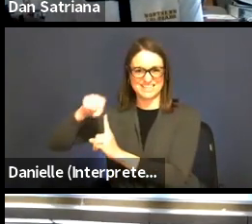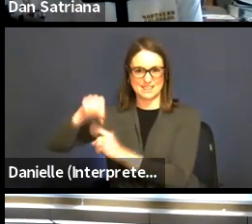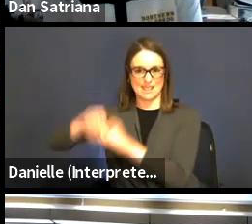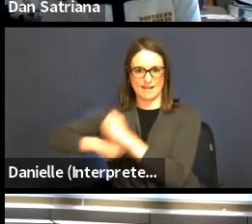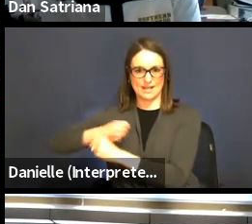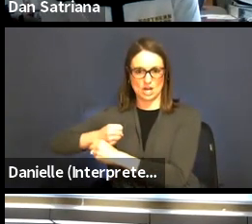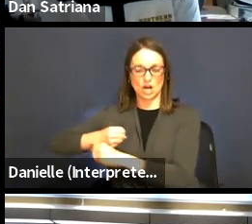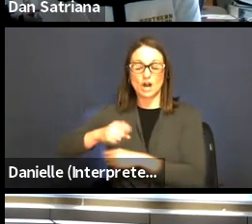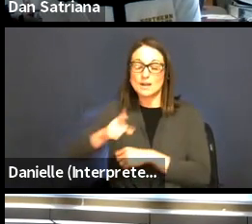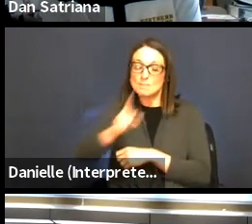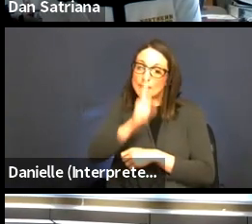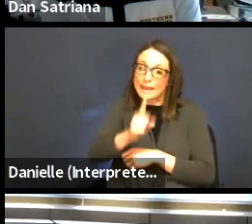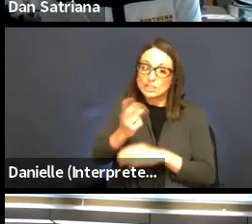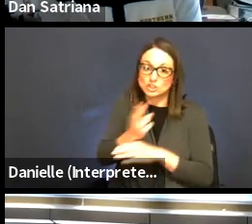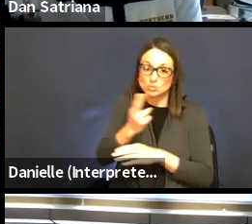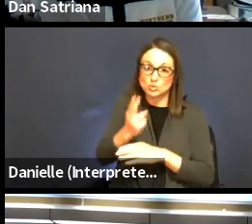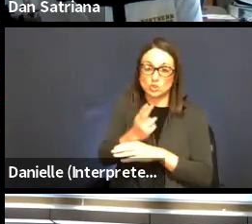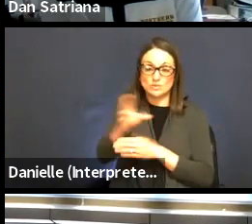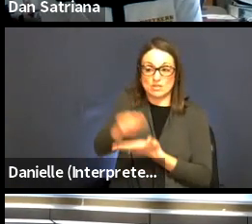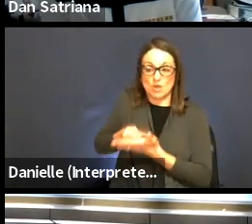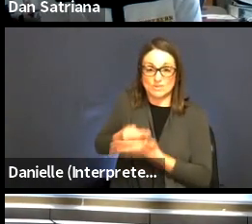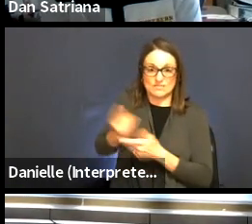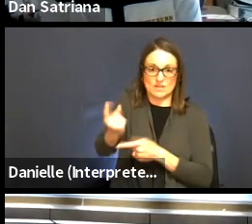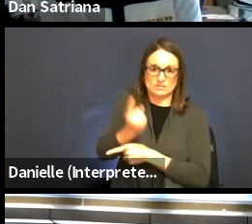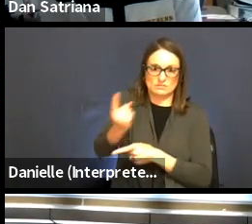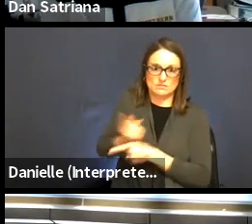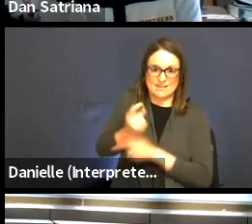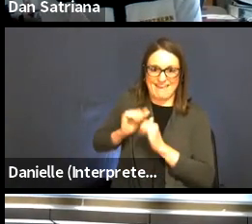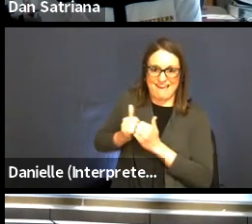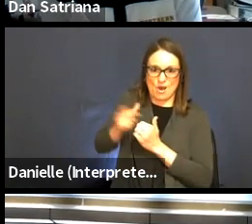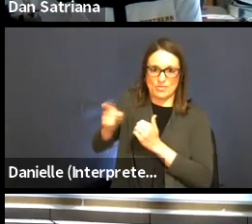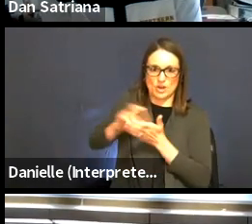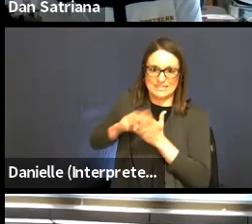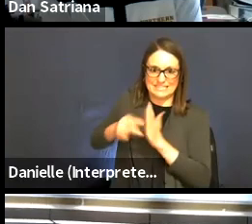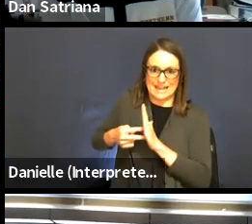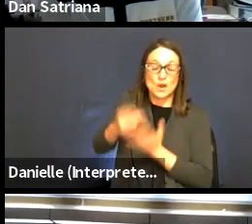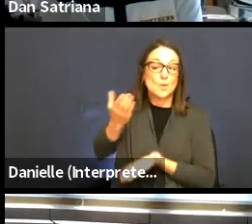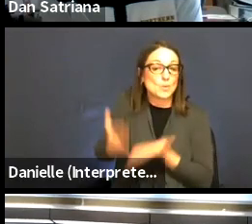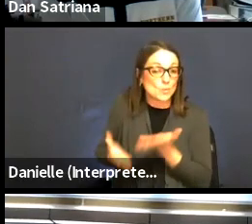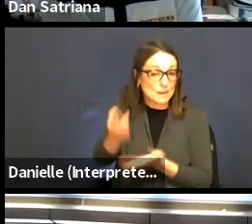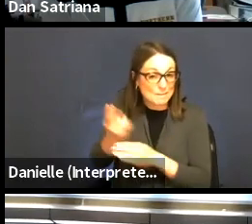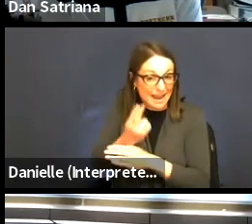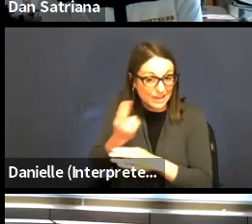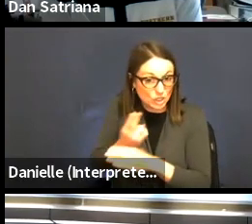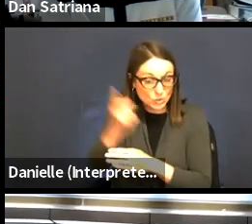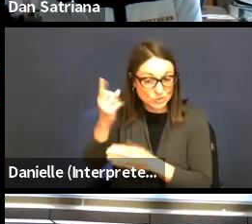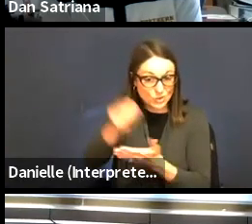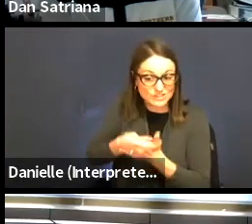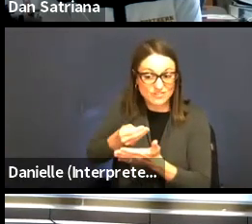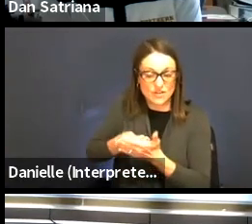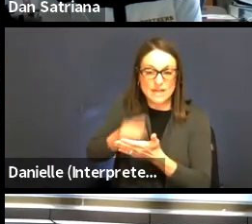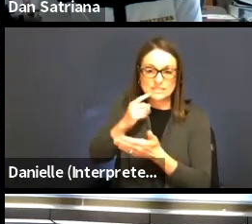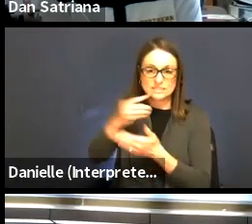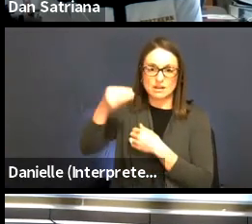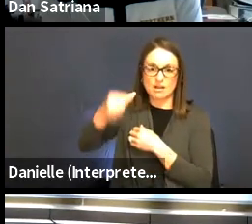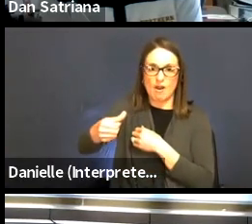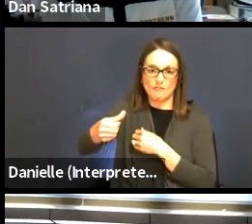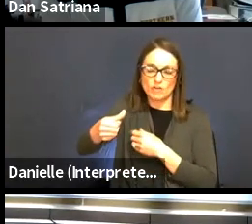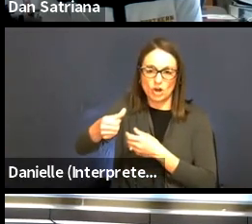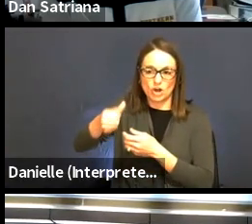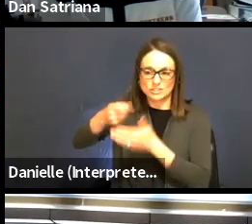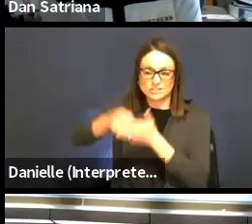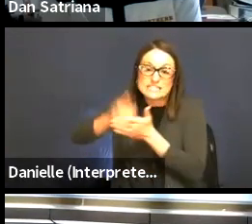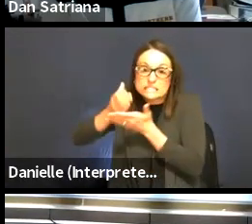those funds in the way that they're intended, we may ultimately use them to cover some costs from